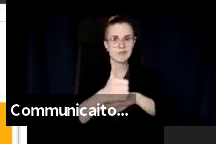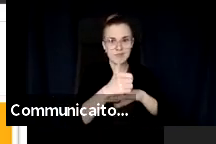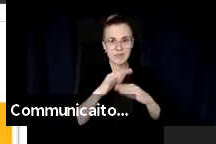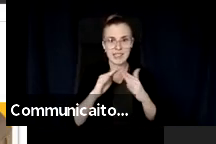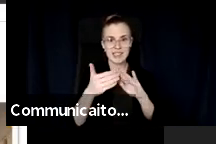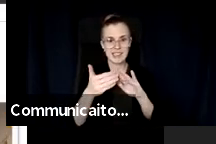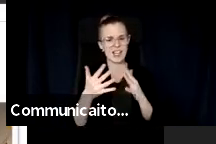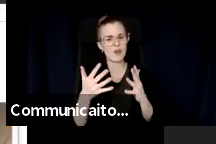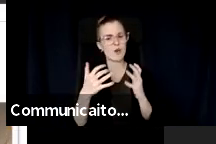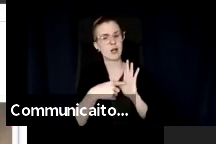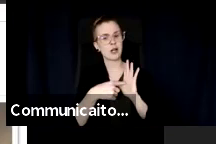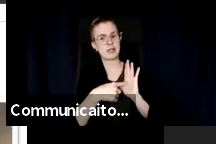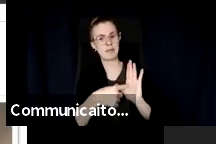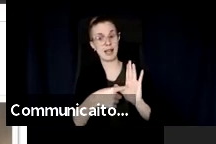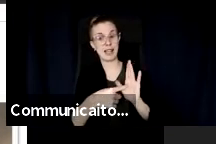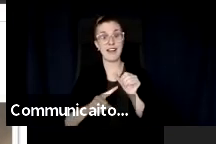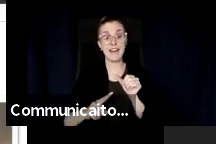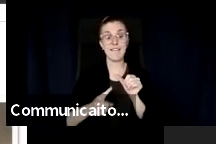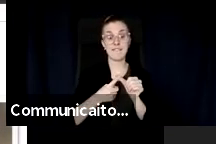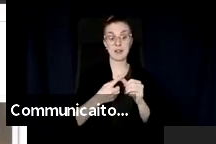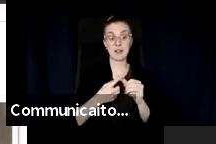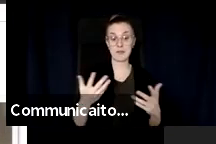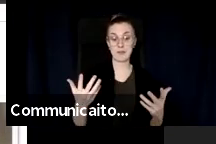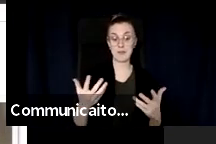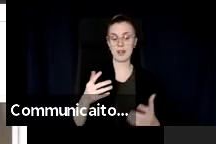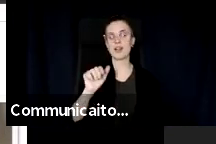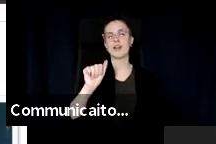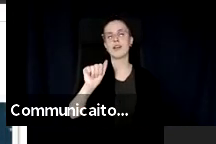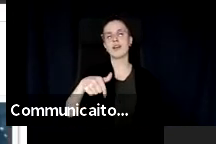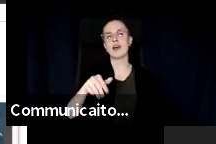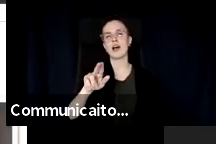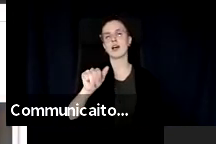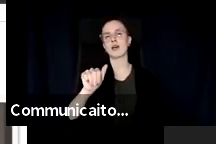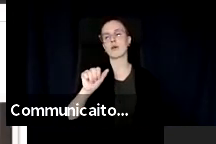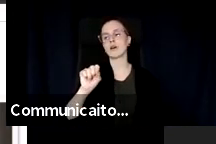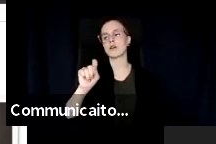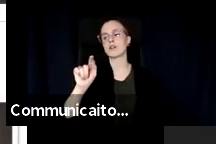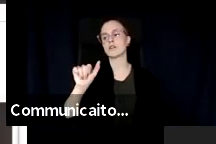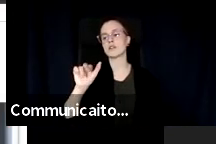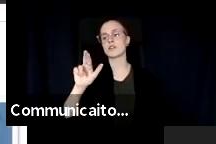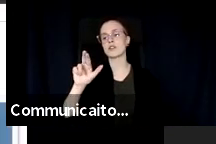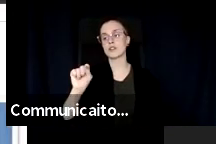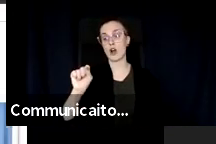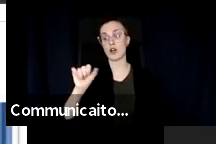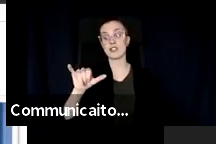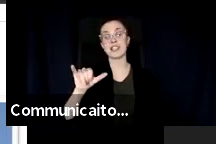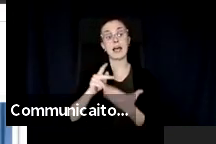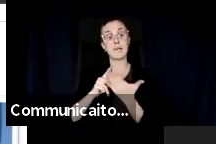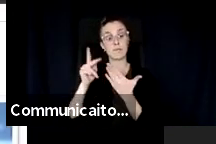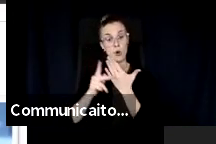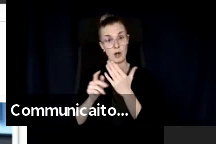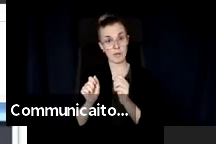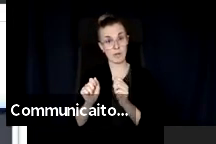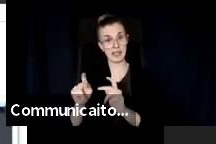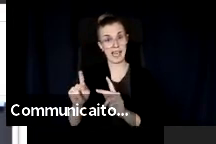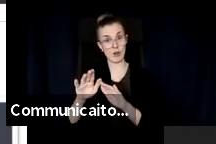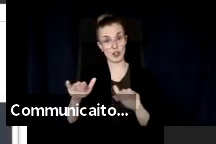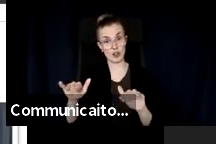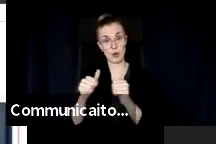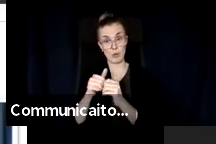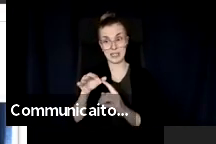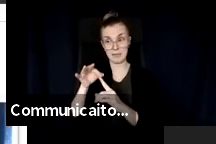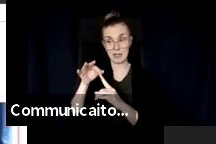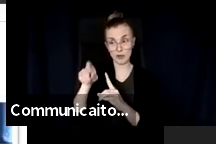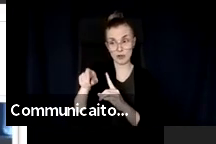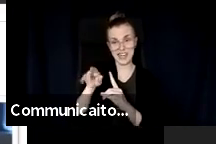spotlight. First up, AquaStars. The city's AquaStar program allows children with special needs and their families a